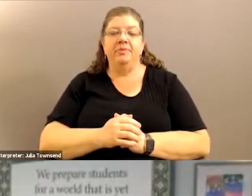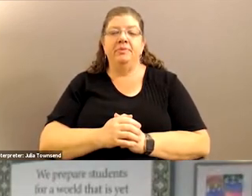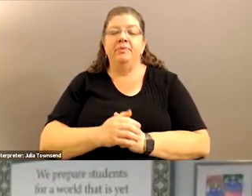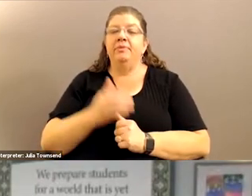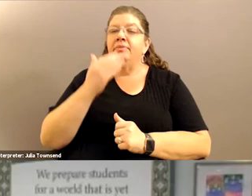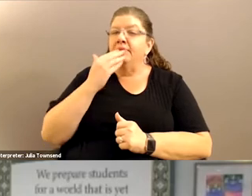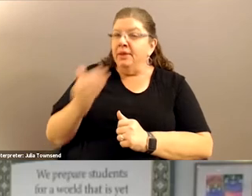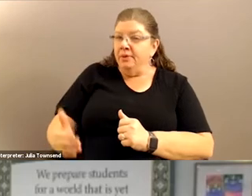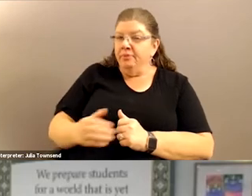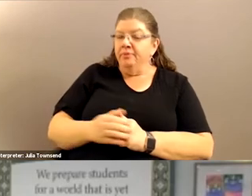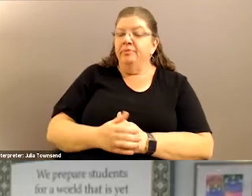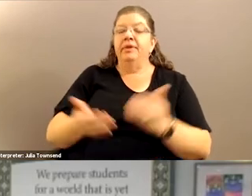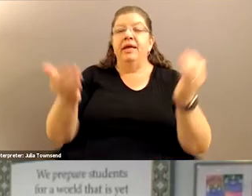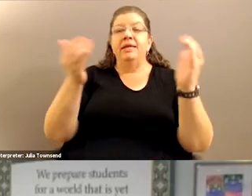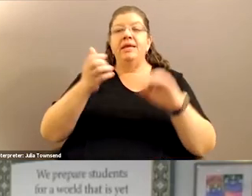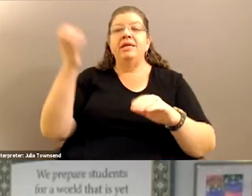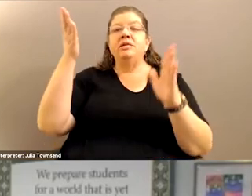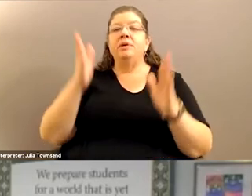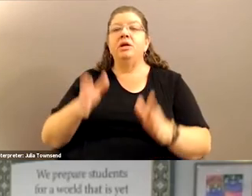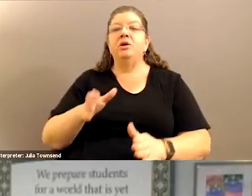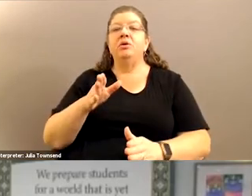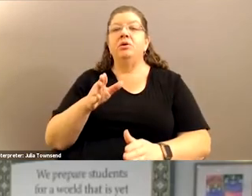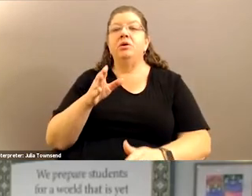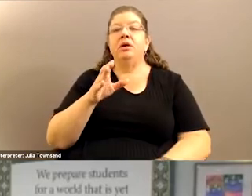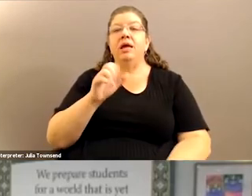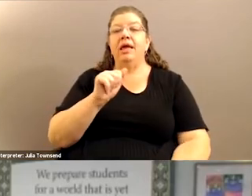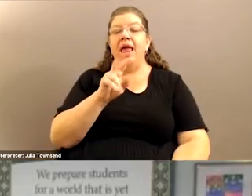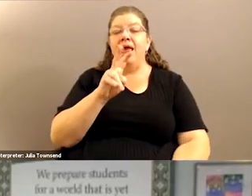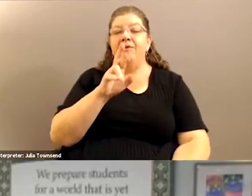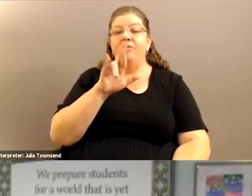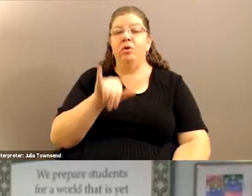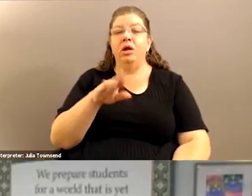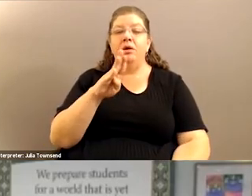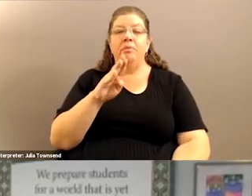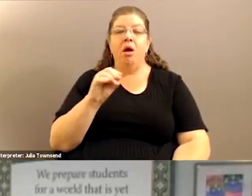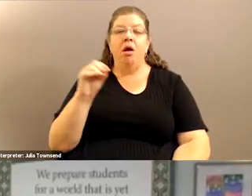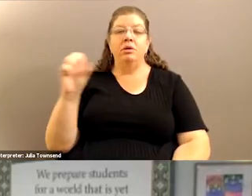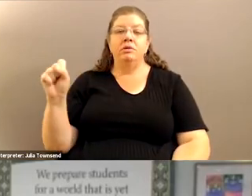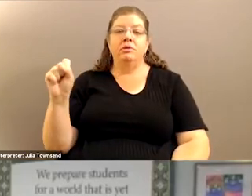thank you the next speaker is avery boss